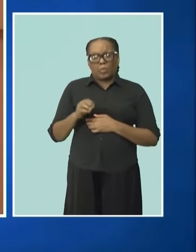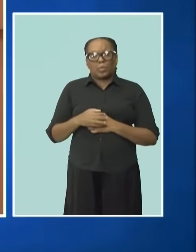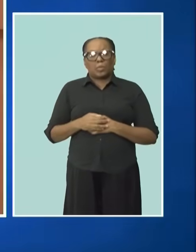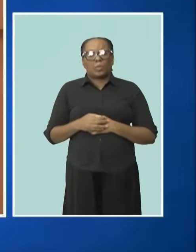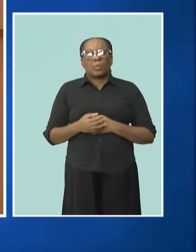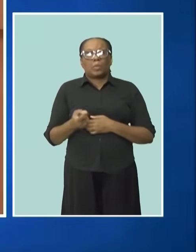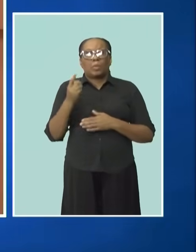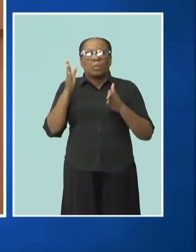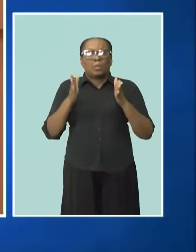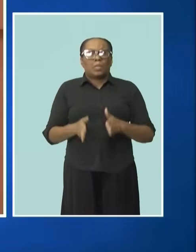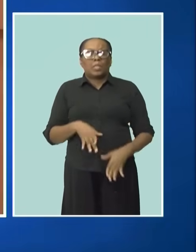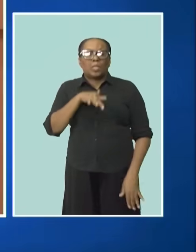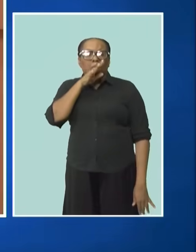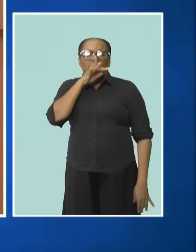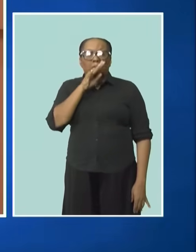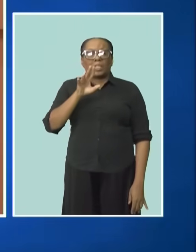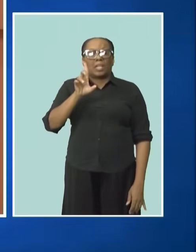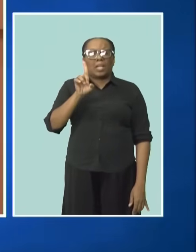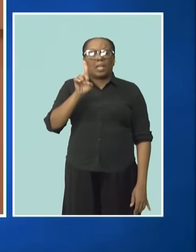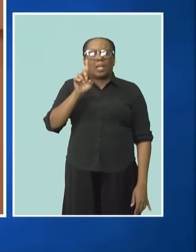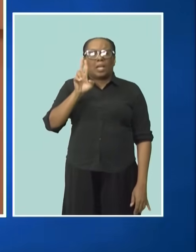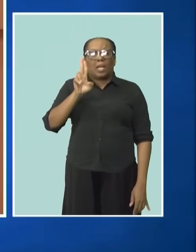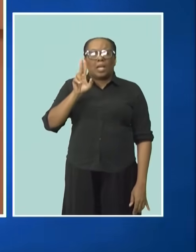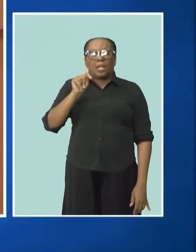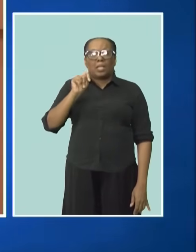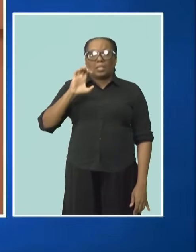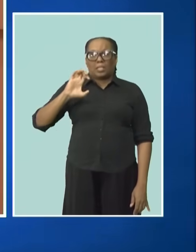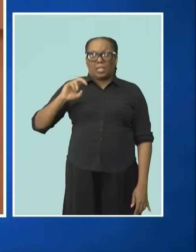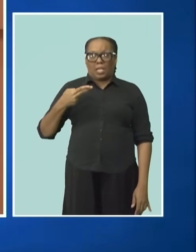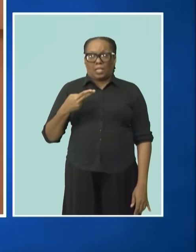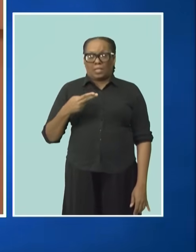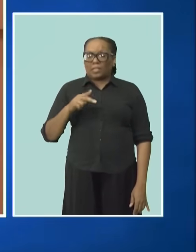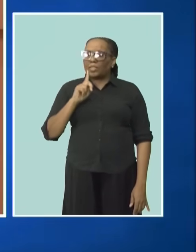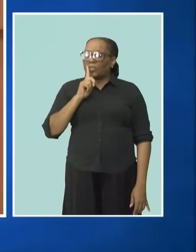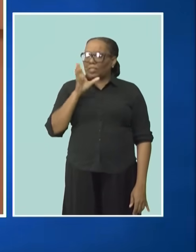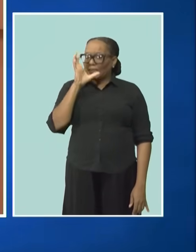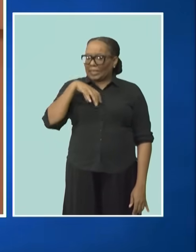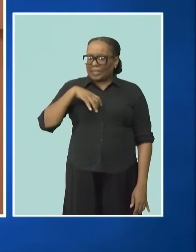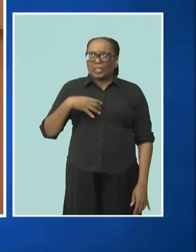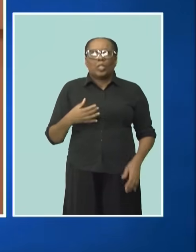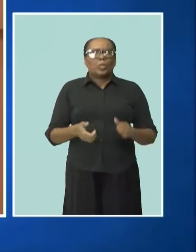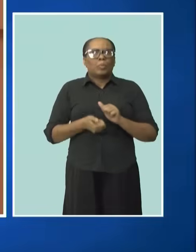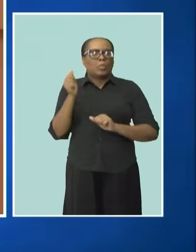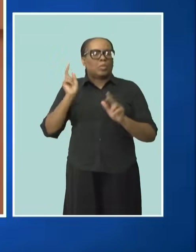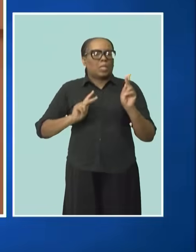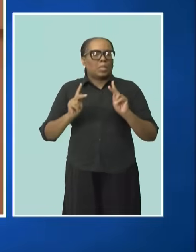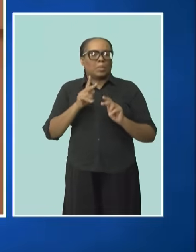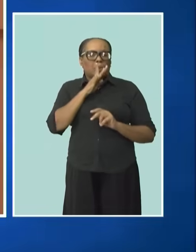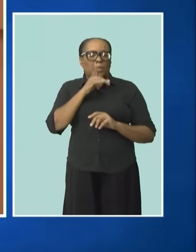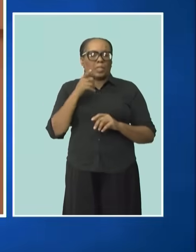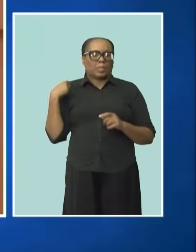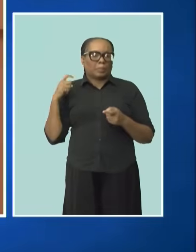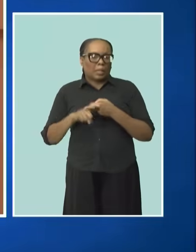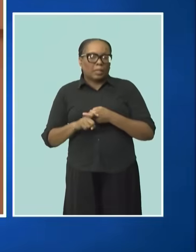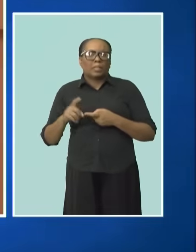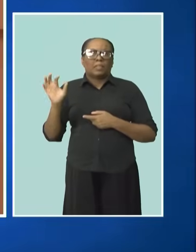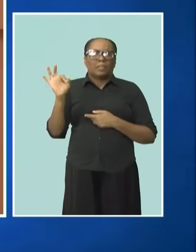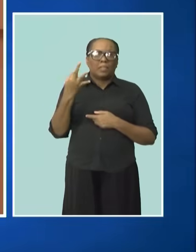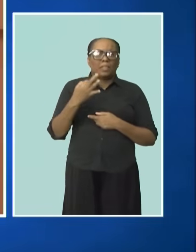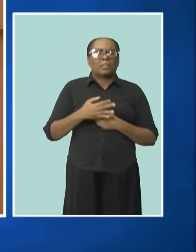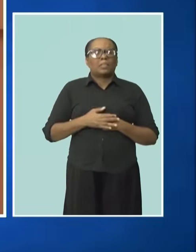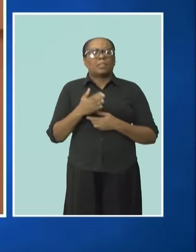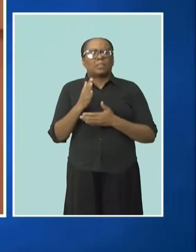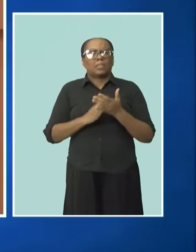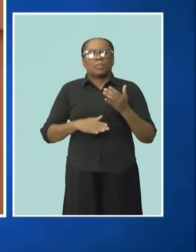who speaks Dutch. So that's very unusual in Barbados. Most people will speak Spanish or French. There's some